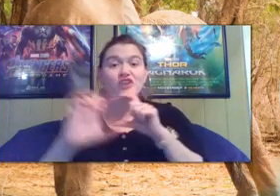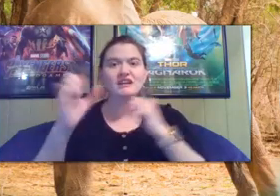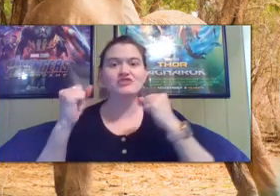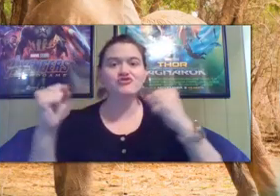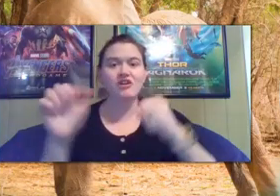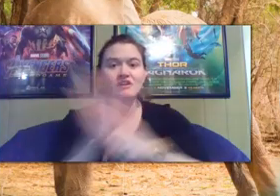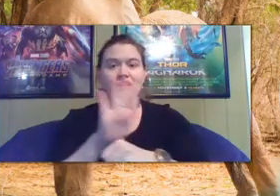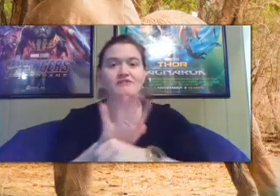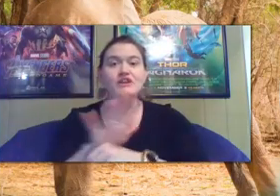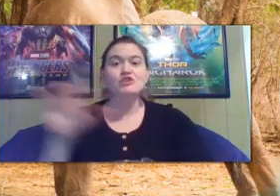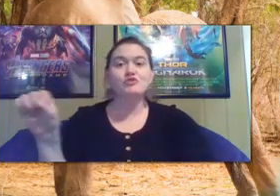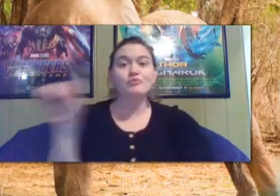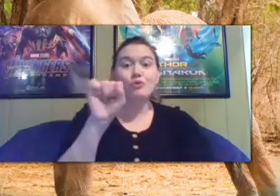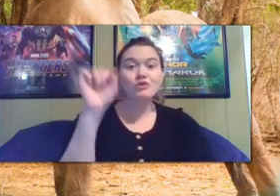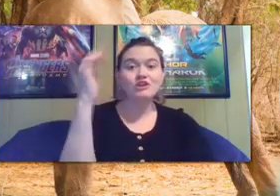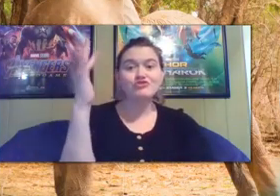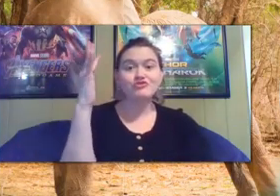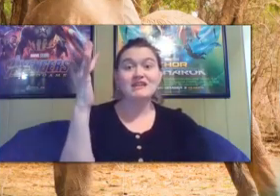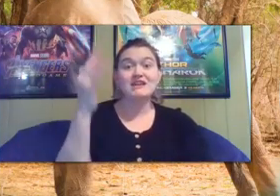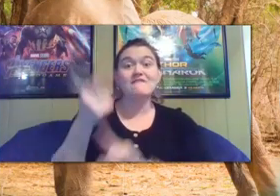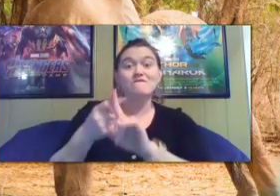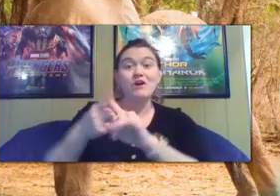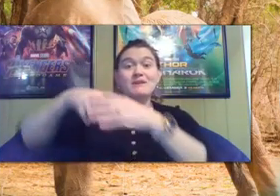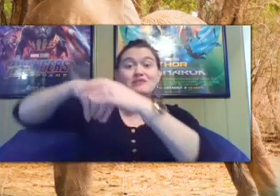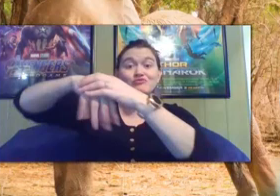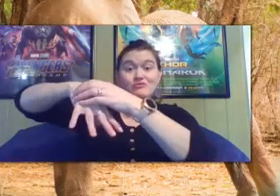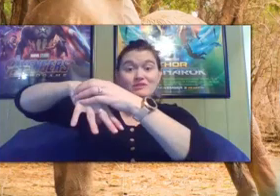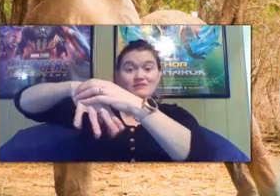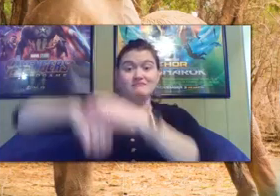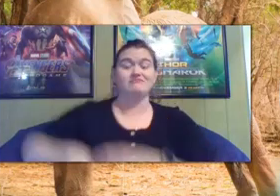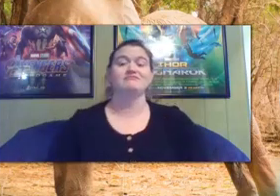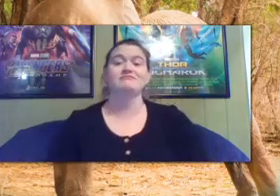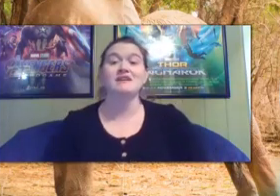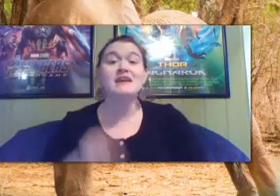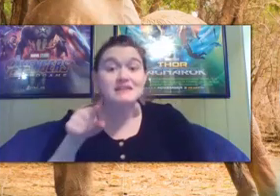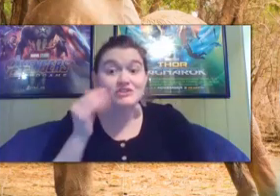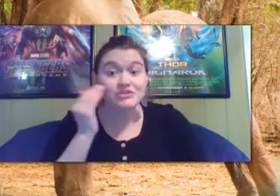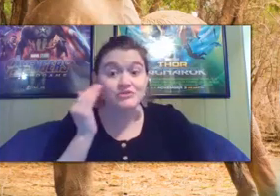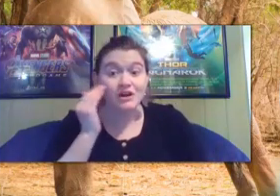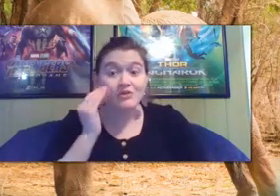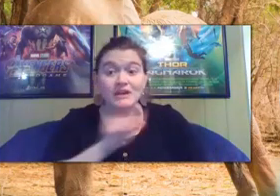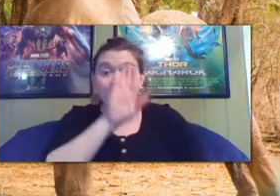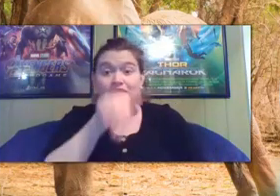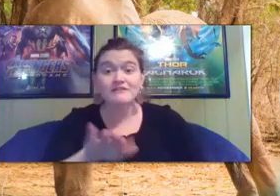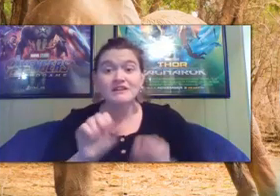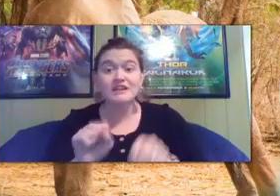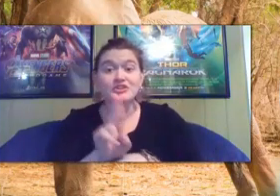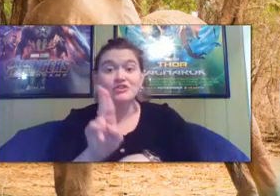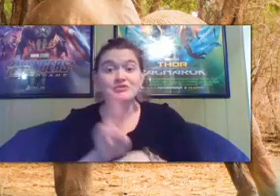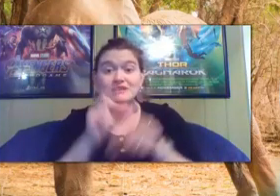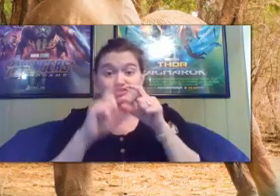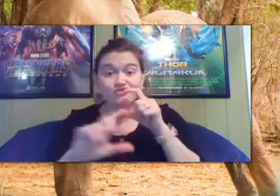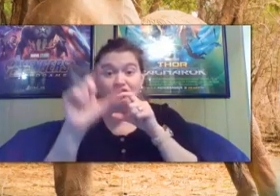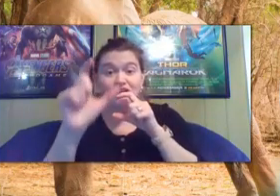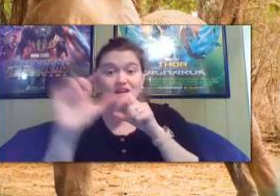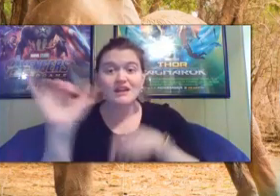elephant's trunk is strong enough to pull a tree from its roots. Did you know an elephant can